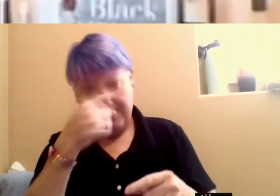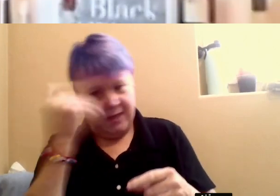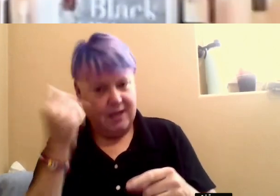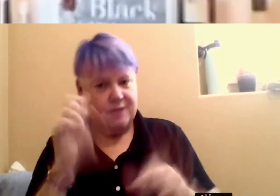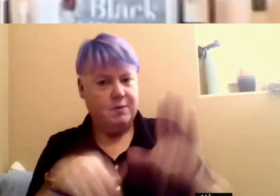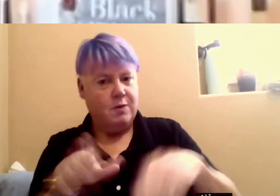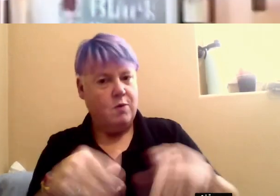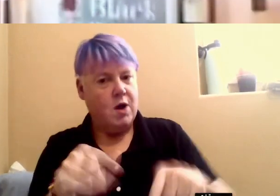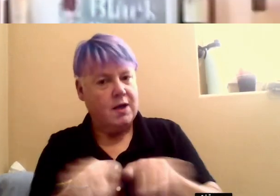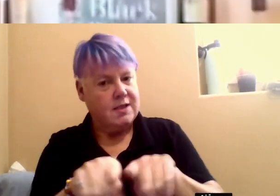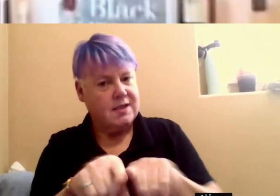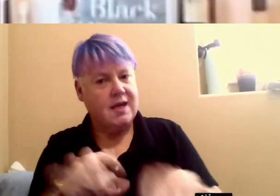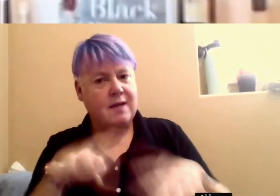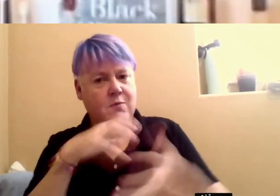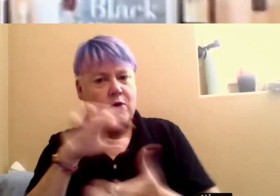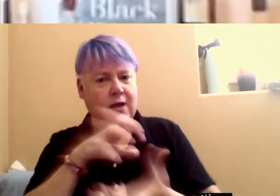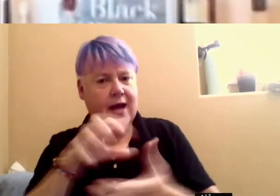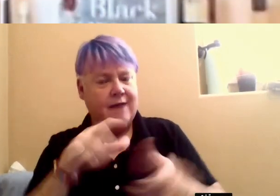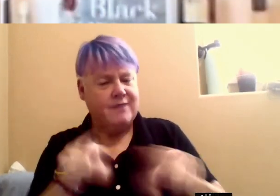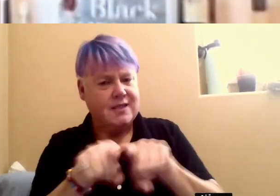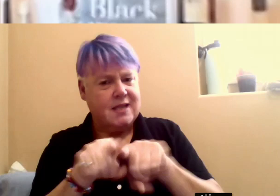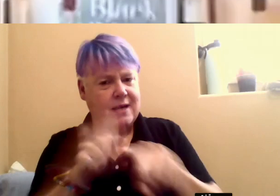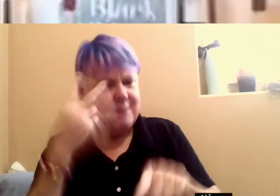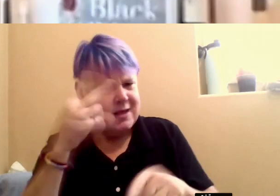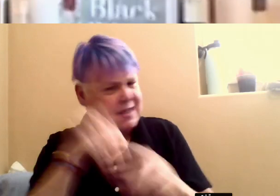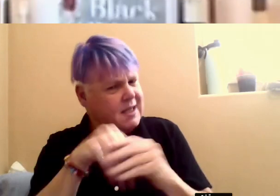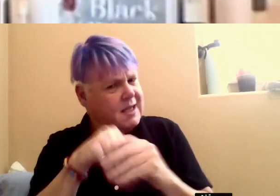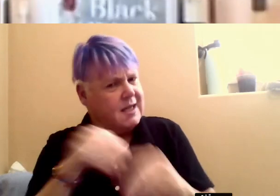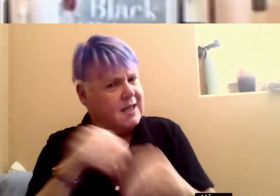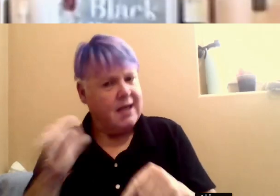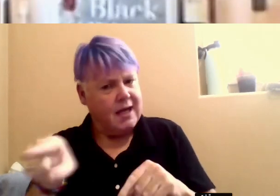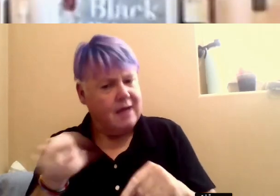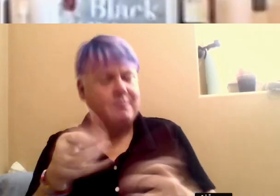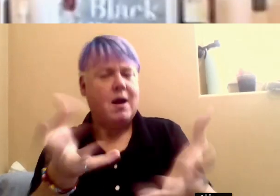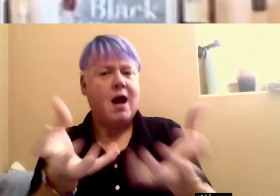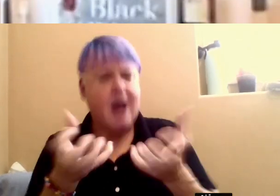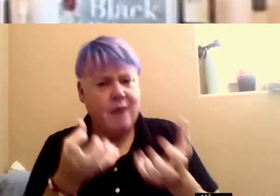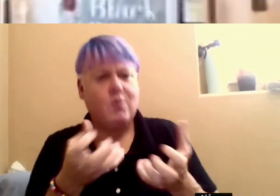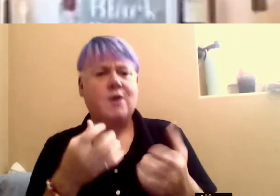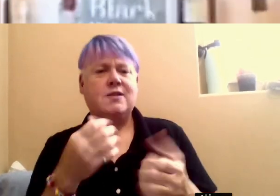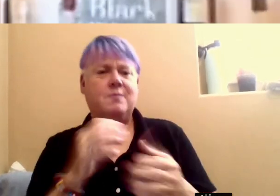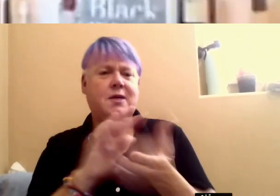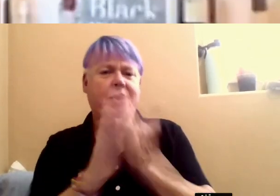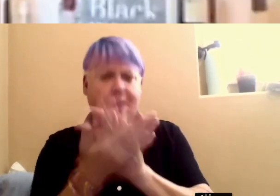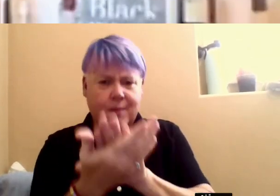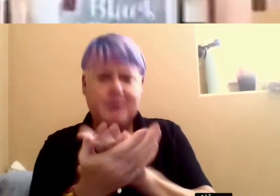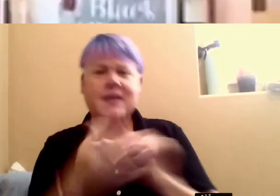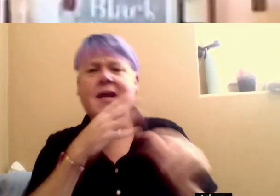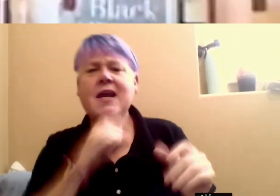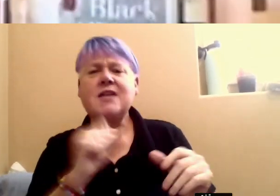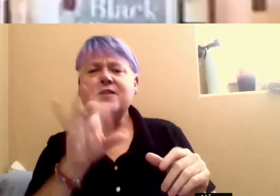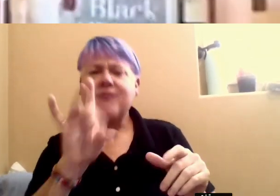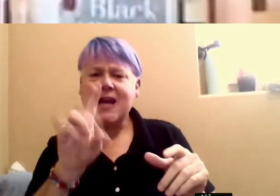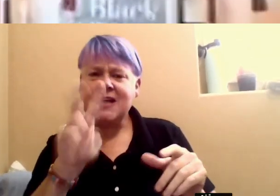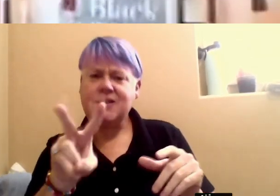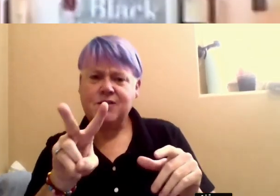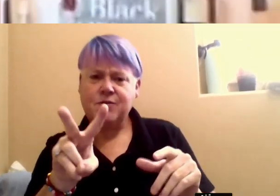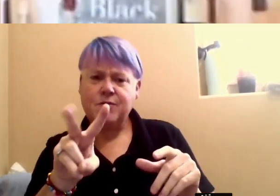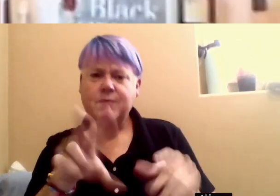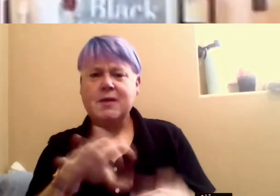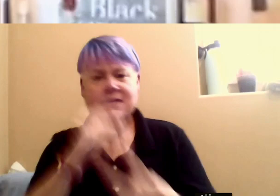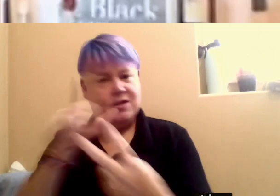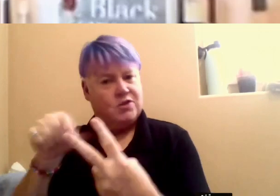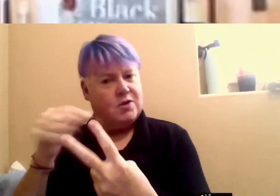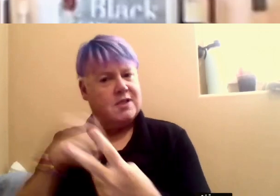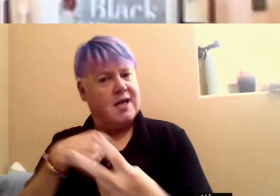laugh the same. I see in him things I want to be at the age of 82 and things I do not want to be because of the choices I think